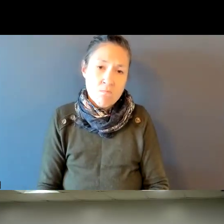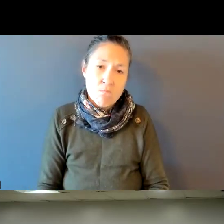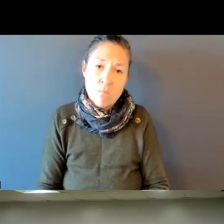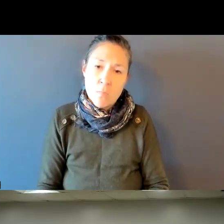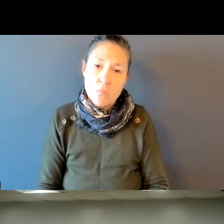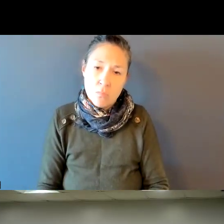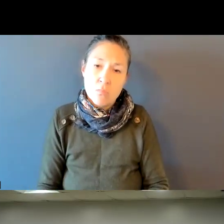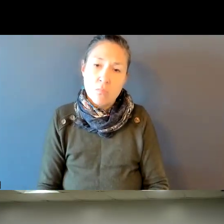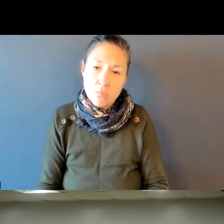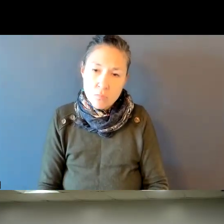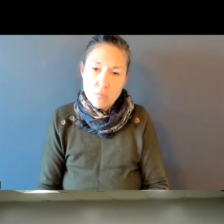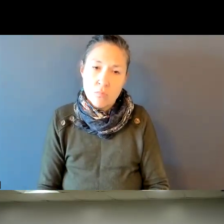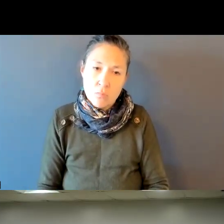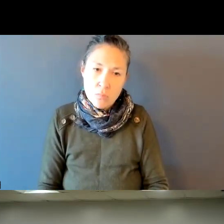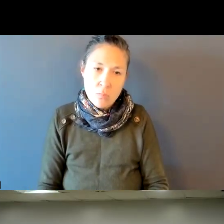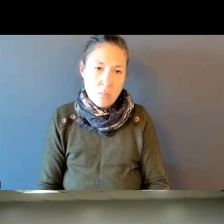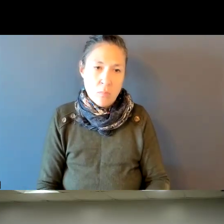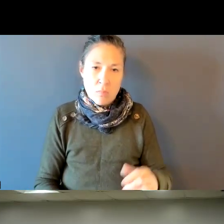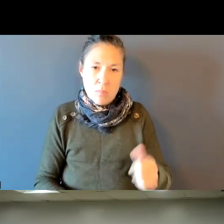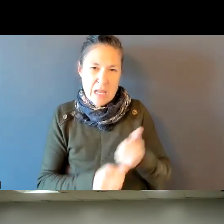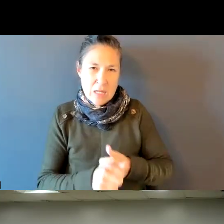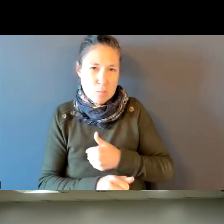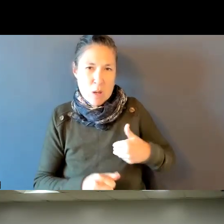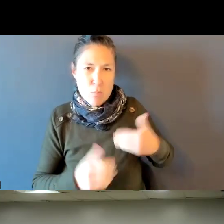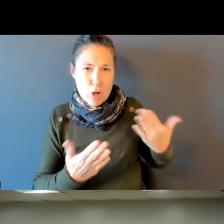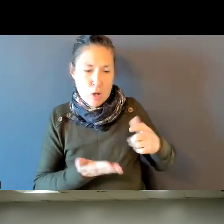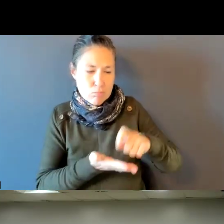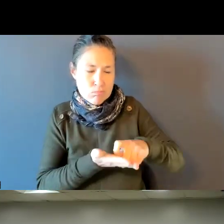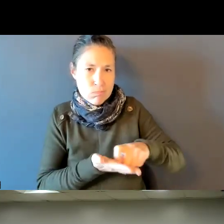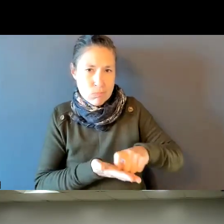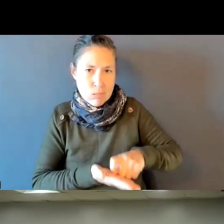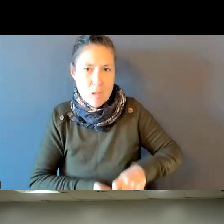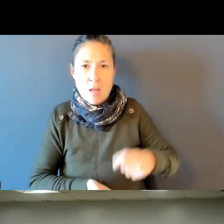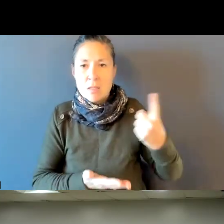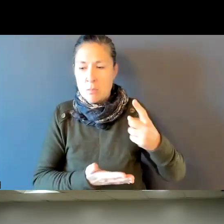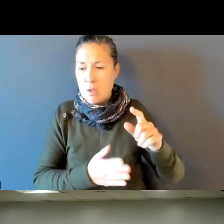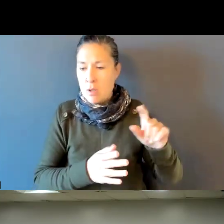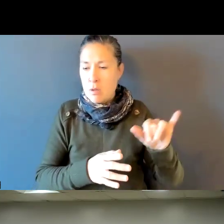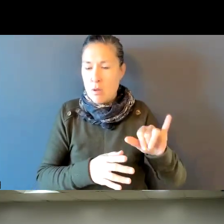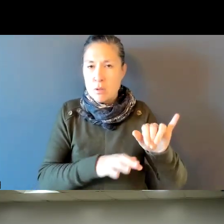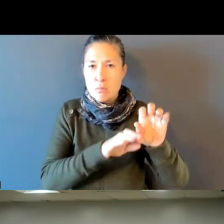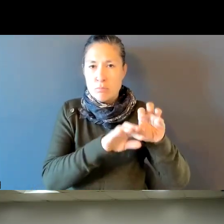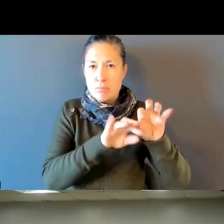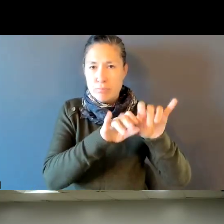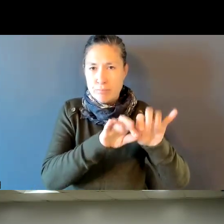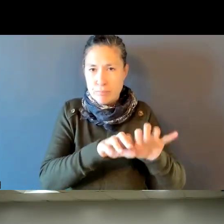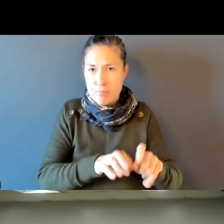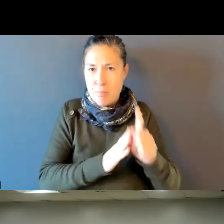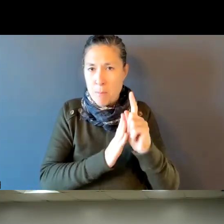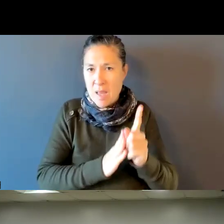I mean, we all took notes. There's minutes being taken, but just to really understand deeper what